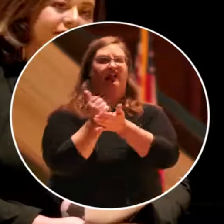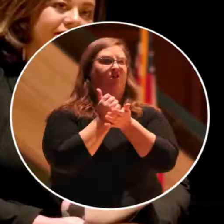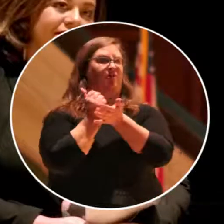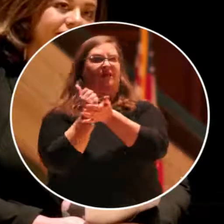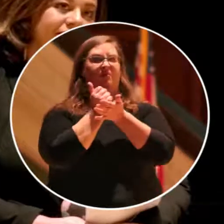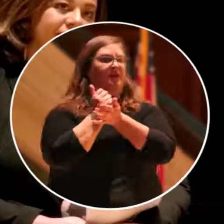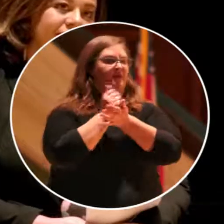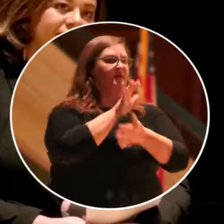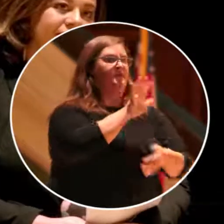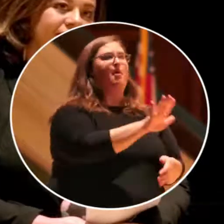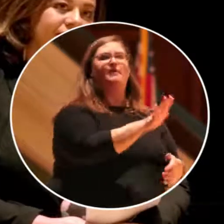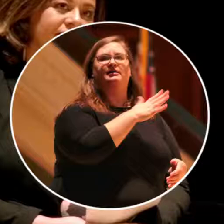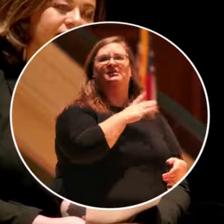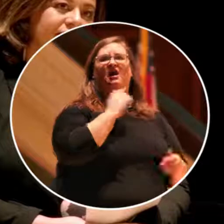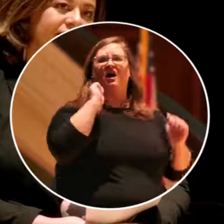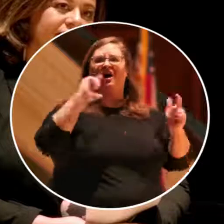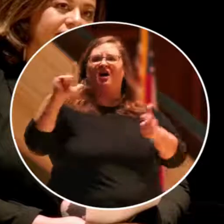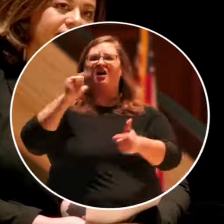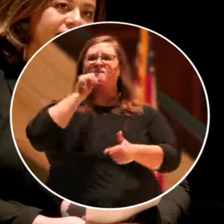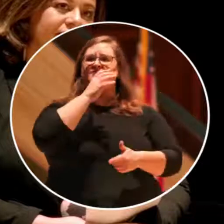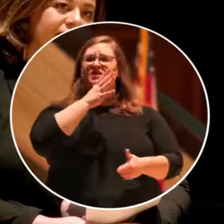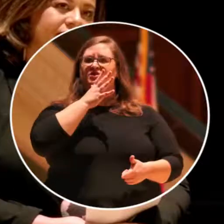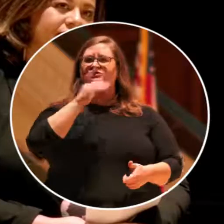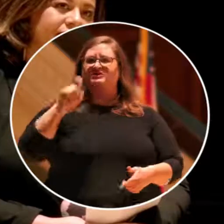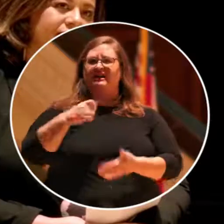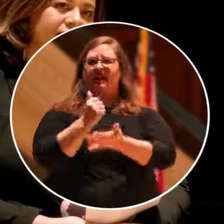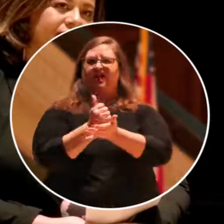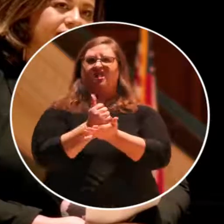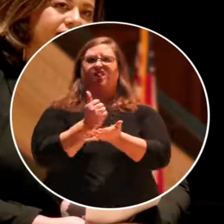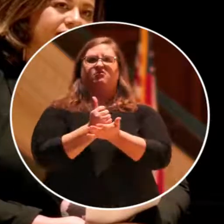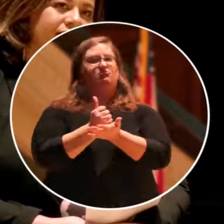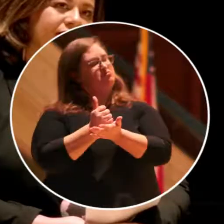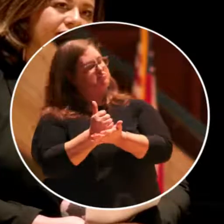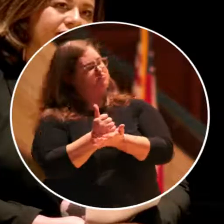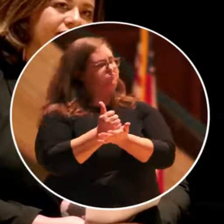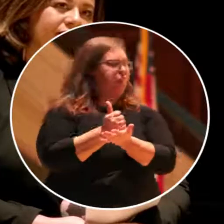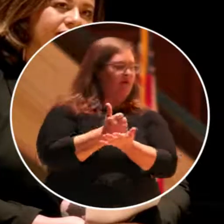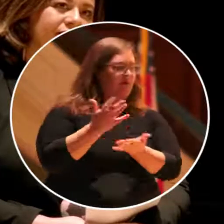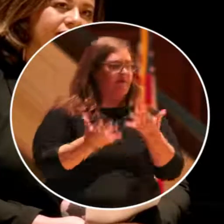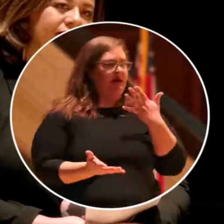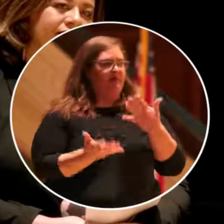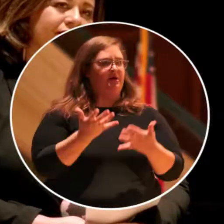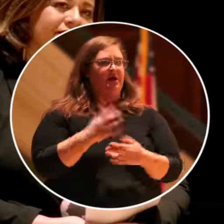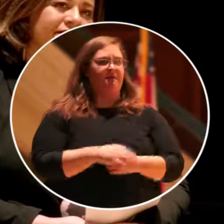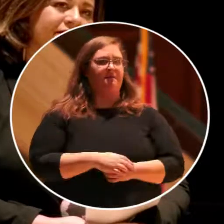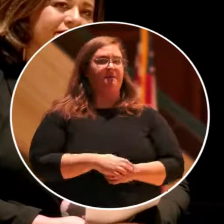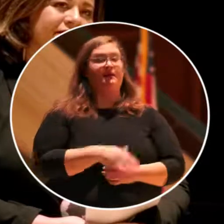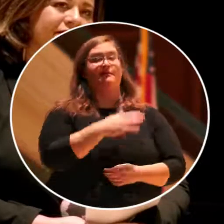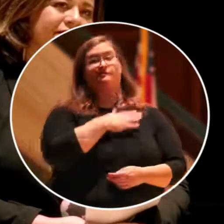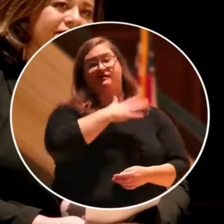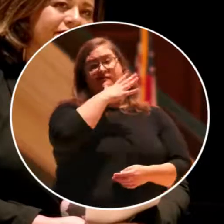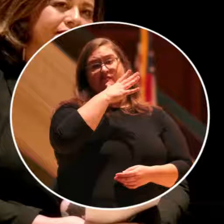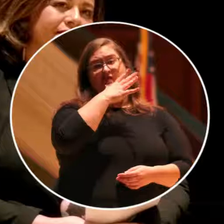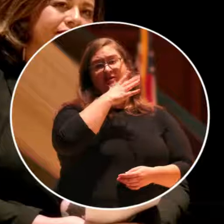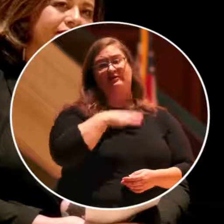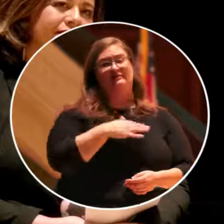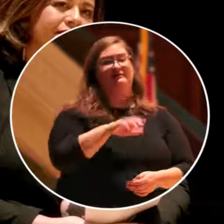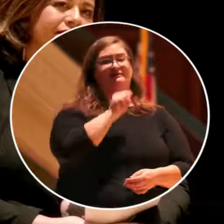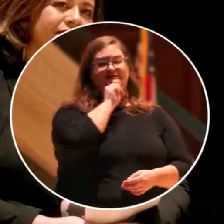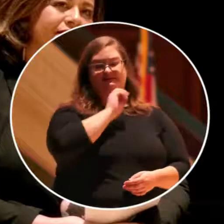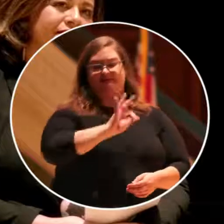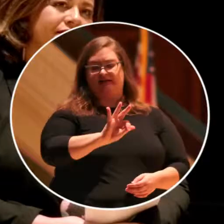My mother is on her own now. She has osteoporosis, spinal stenosis, and degenerative